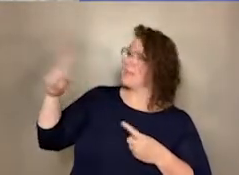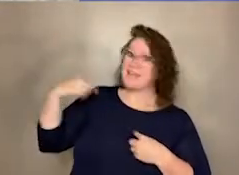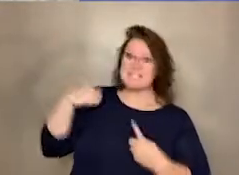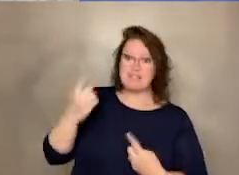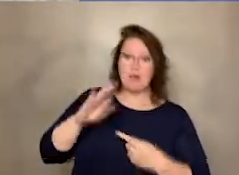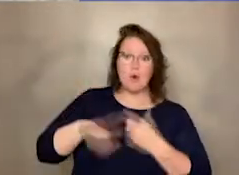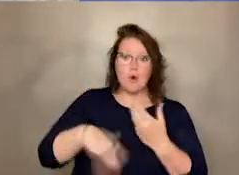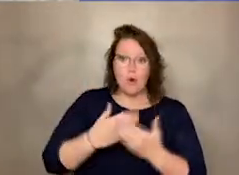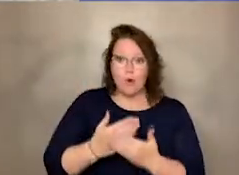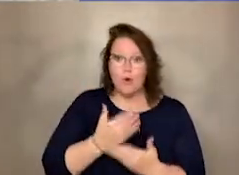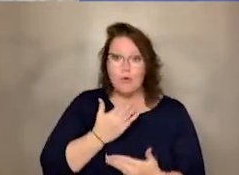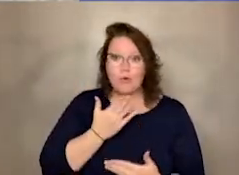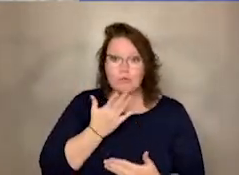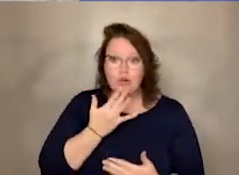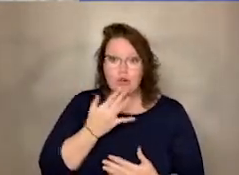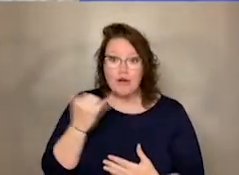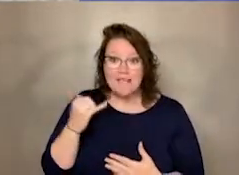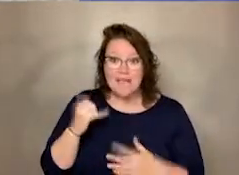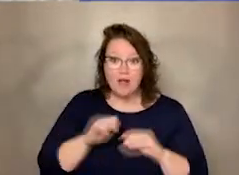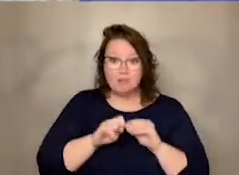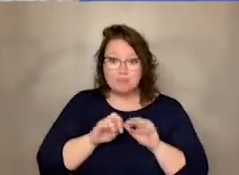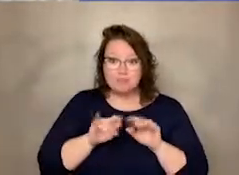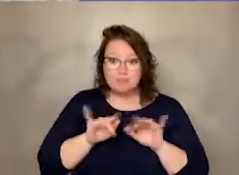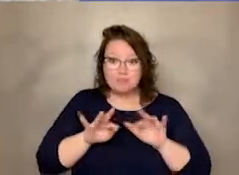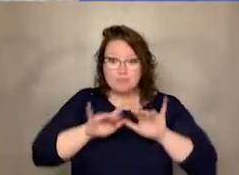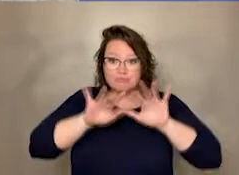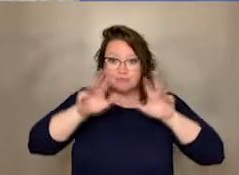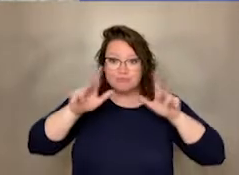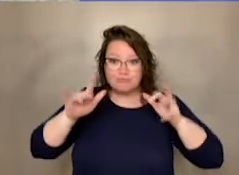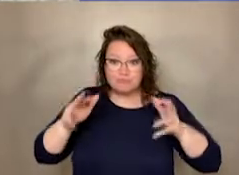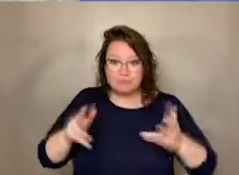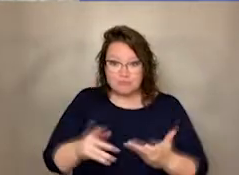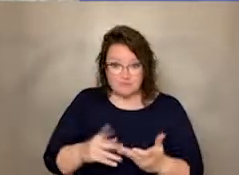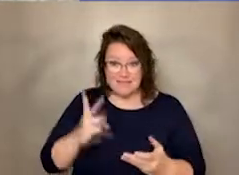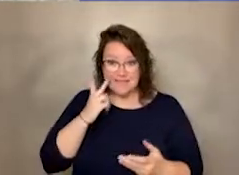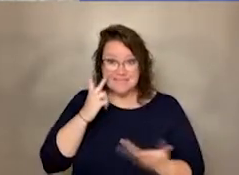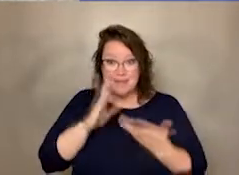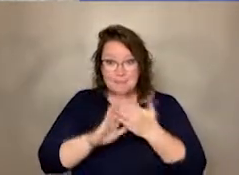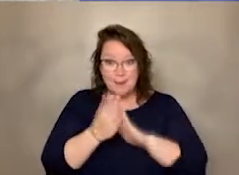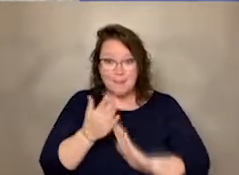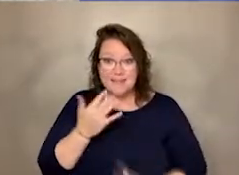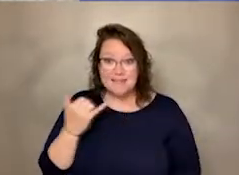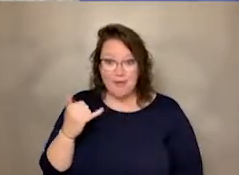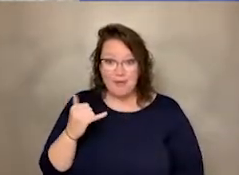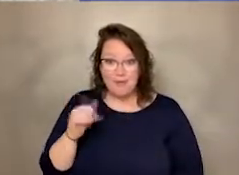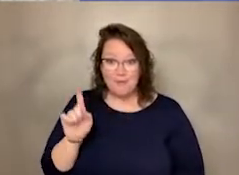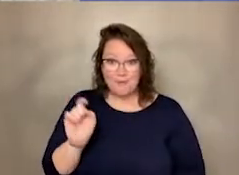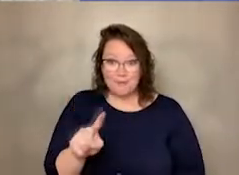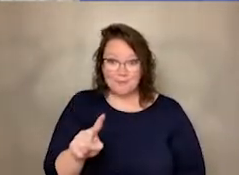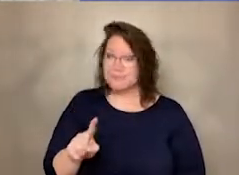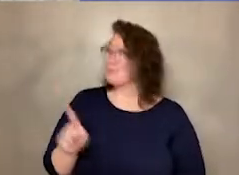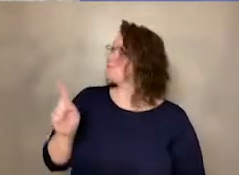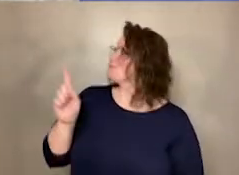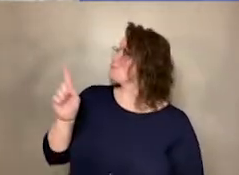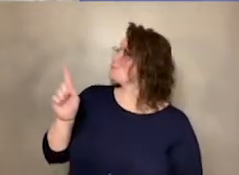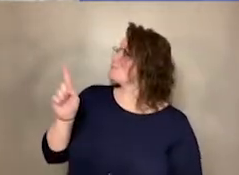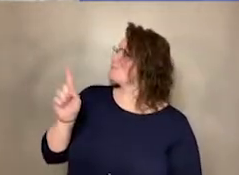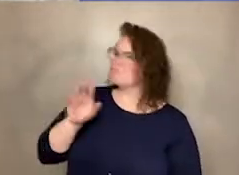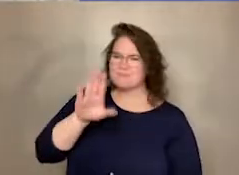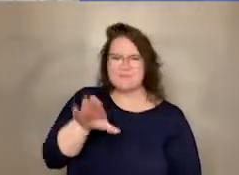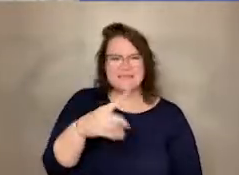all yellow. Can you see it's starting to turn yellow? What are some other things that are